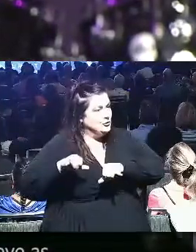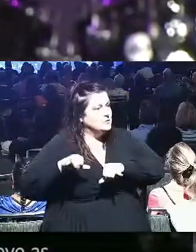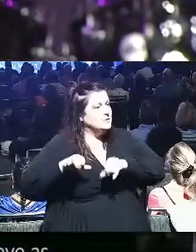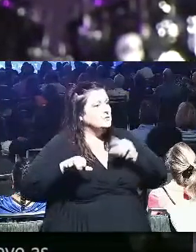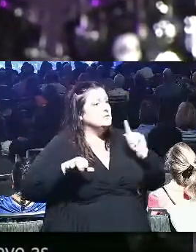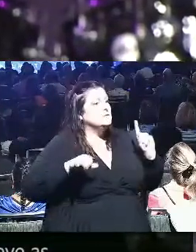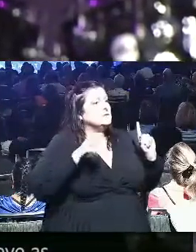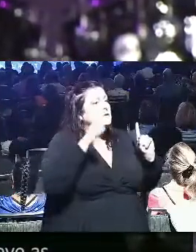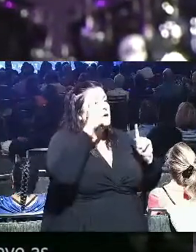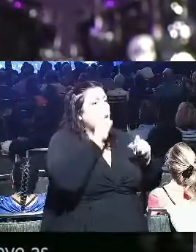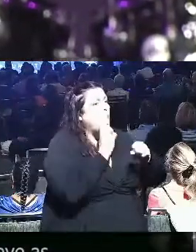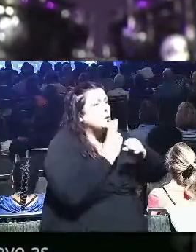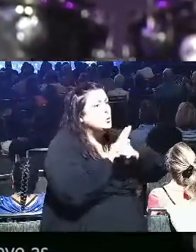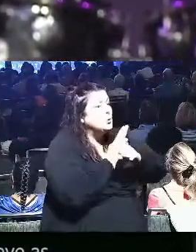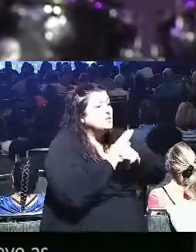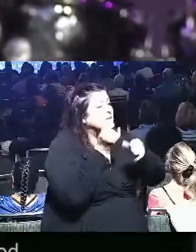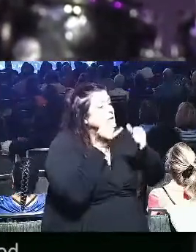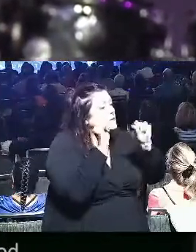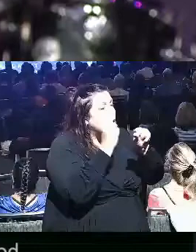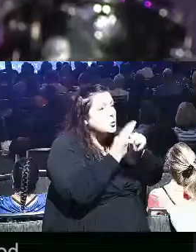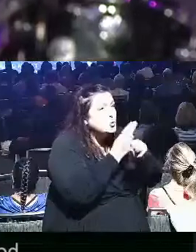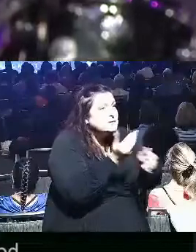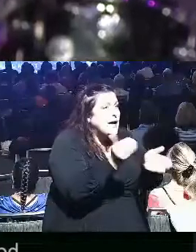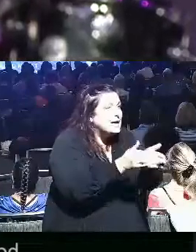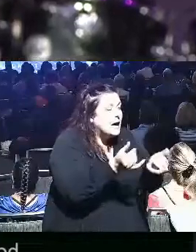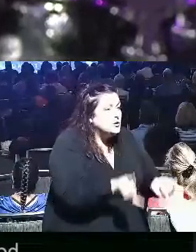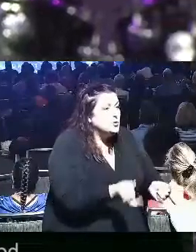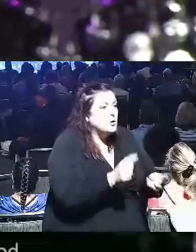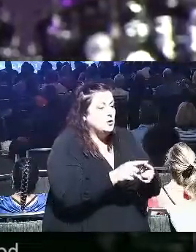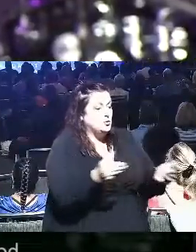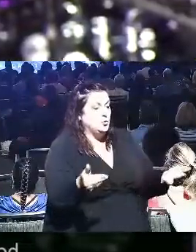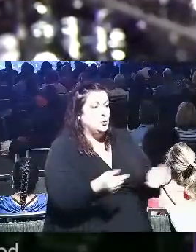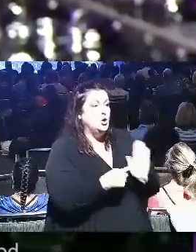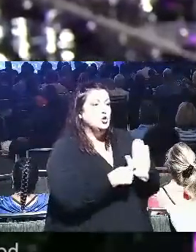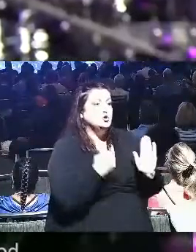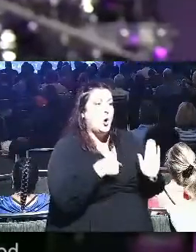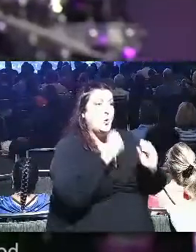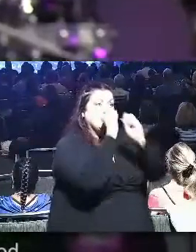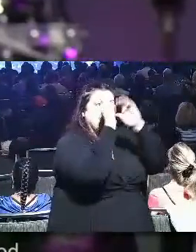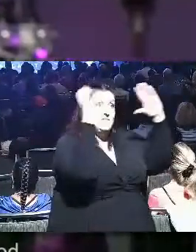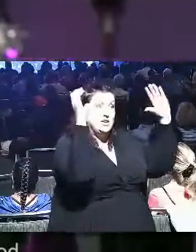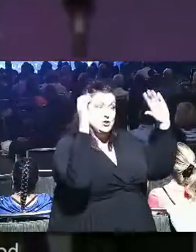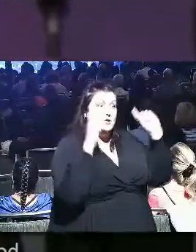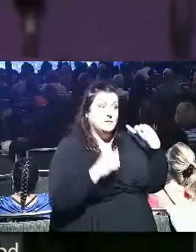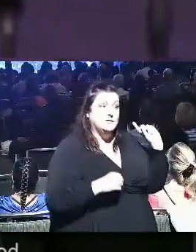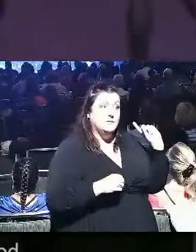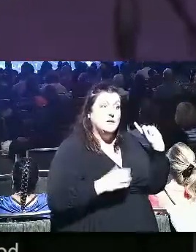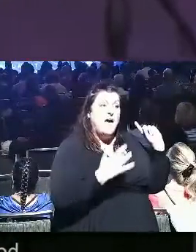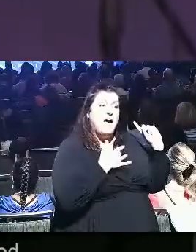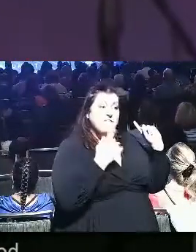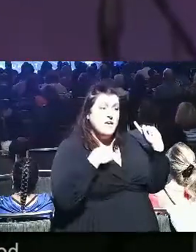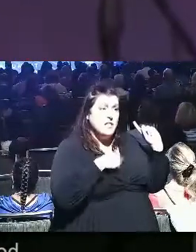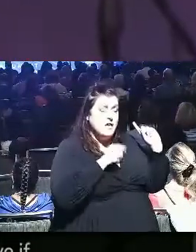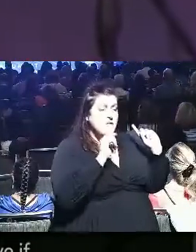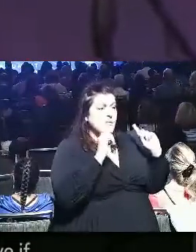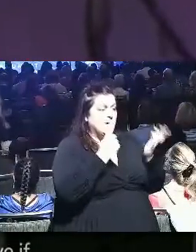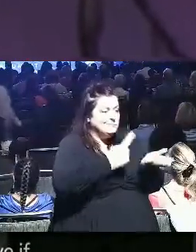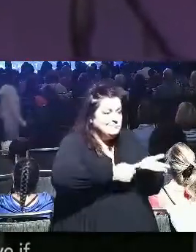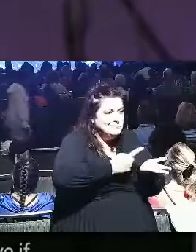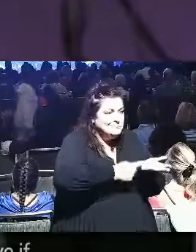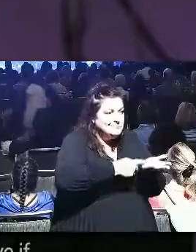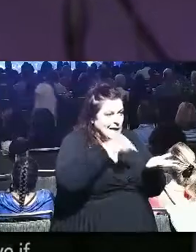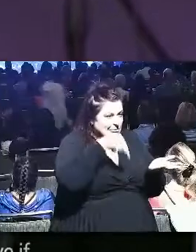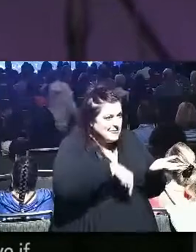God uses and still uses today to introduce us to vision. And I believe if we explore some of these things today, we'll